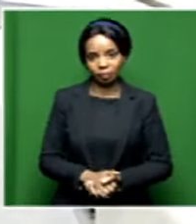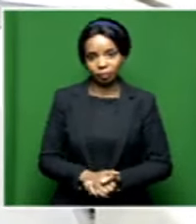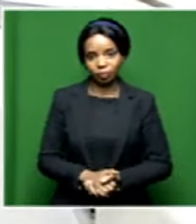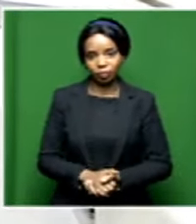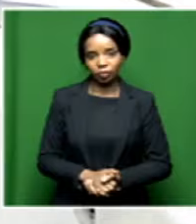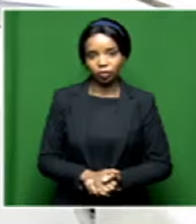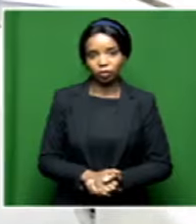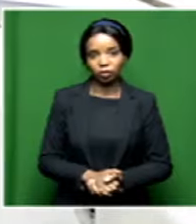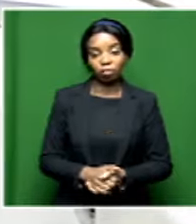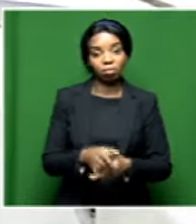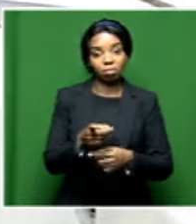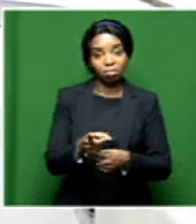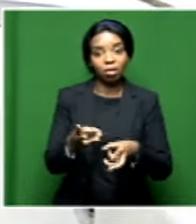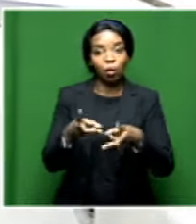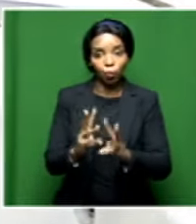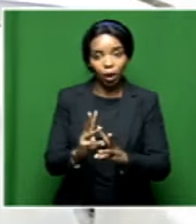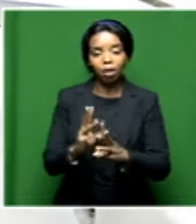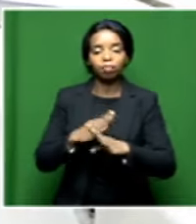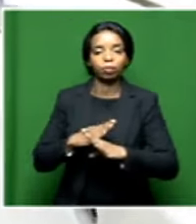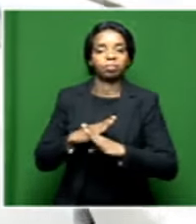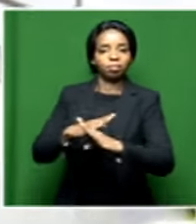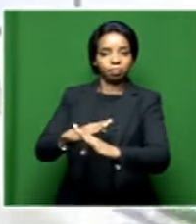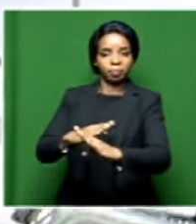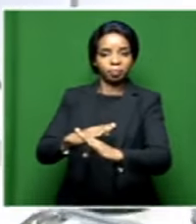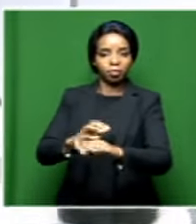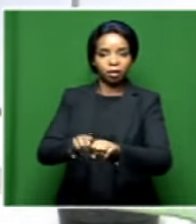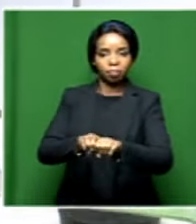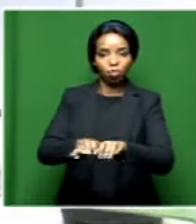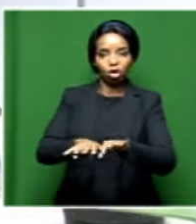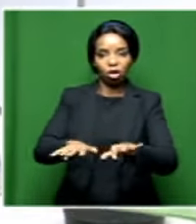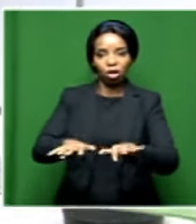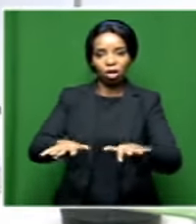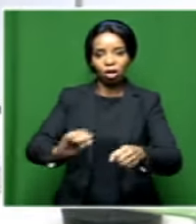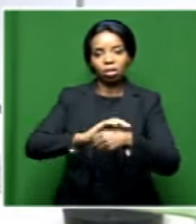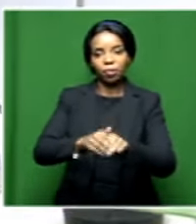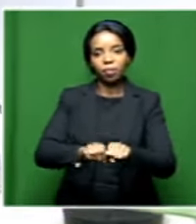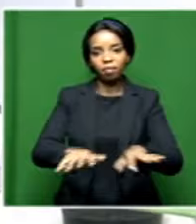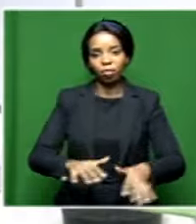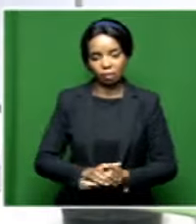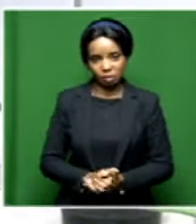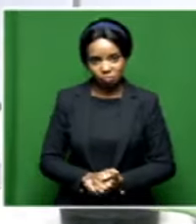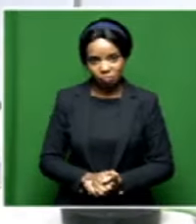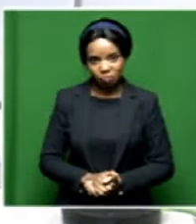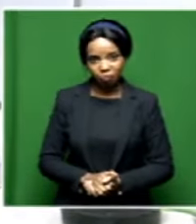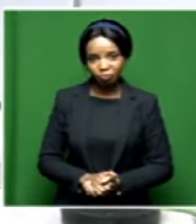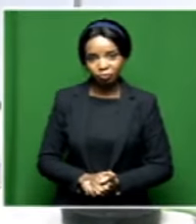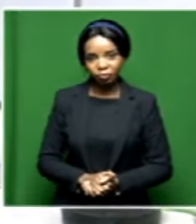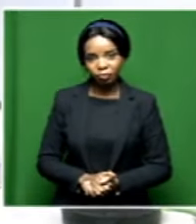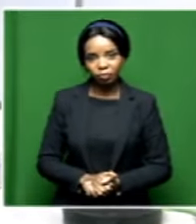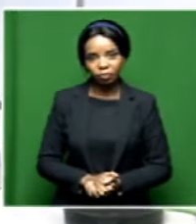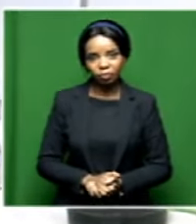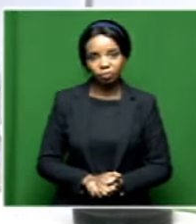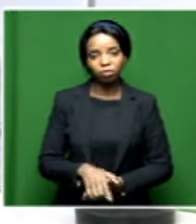The most preventative measure to thwart the spread of COVID-19. Palm with fingers. Then This